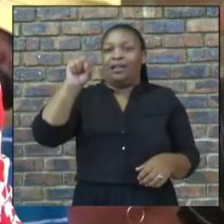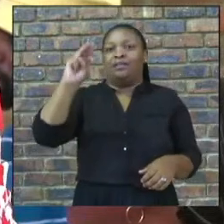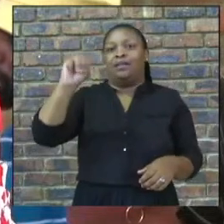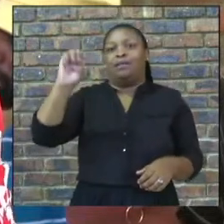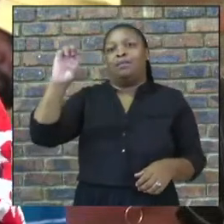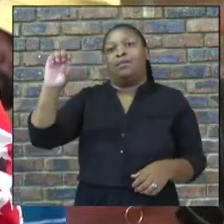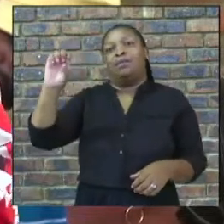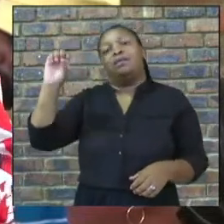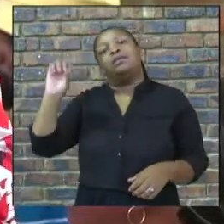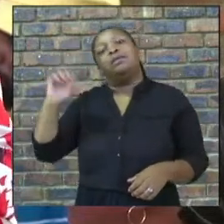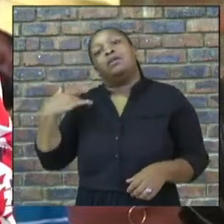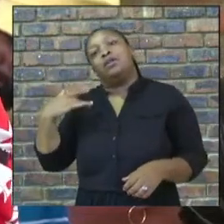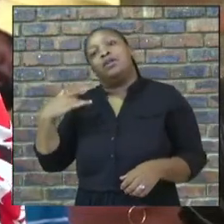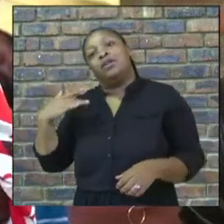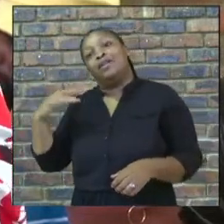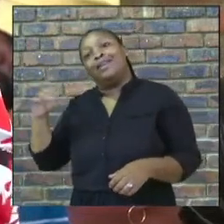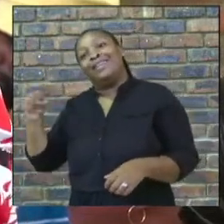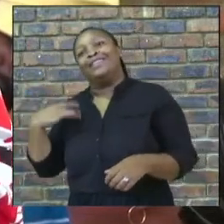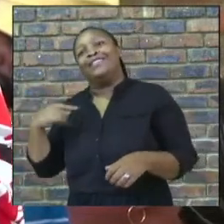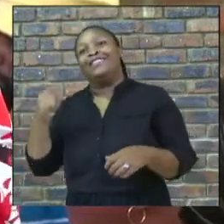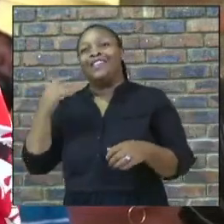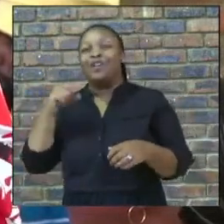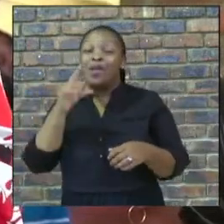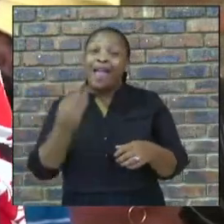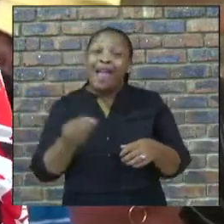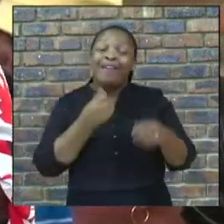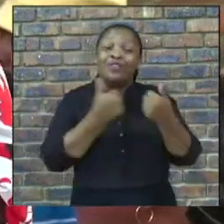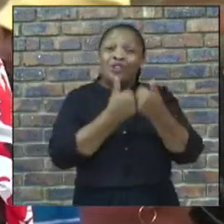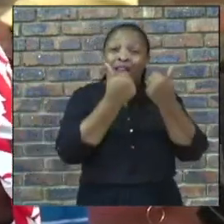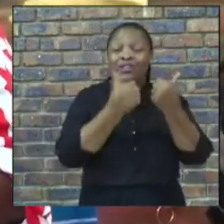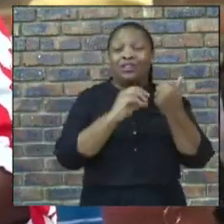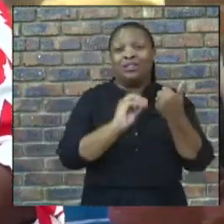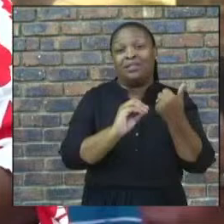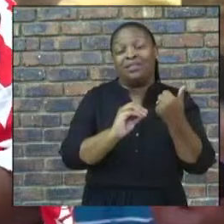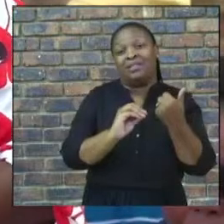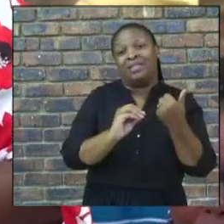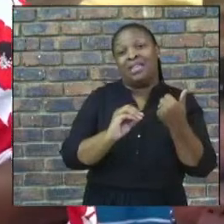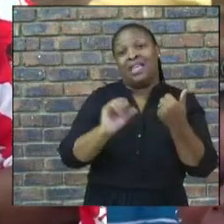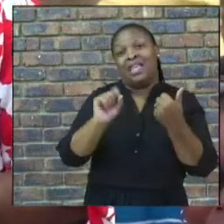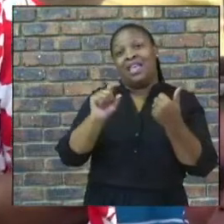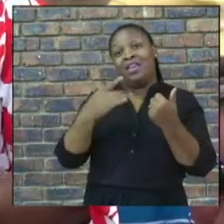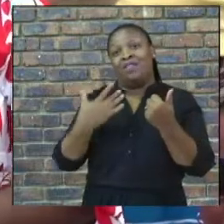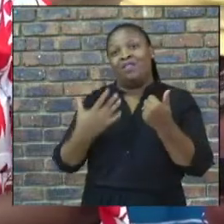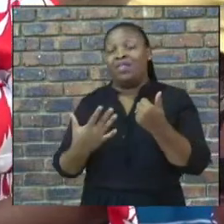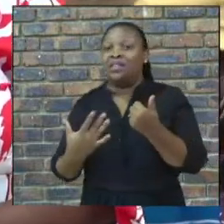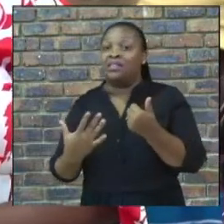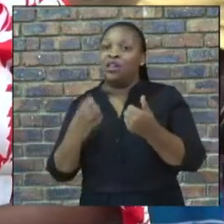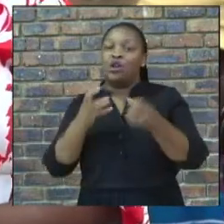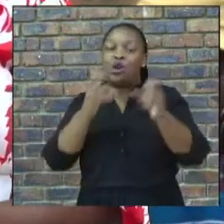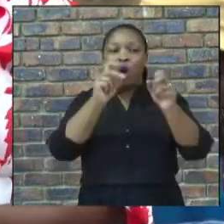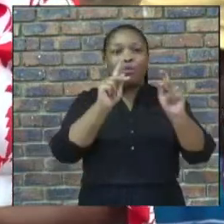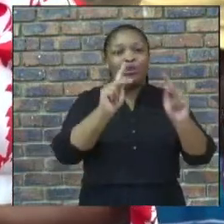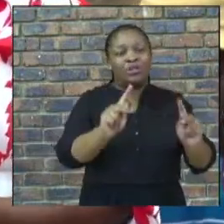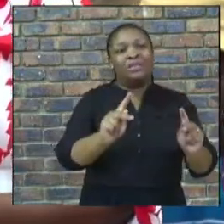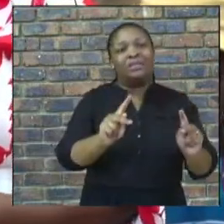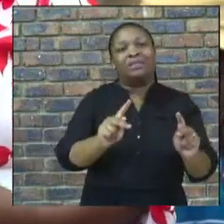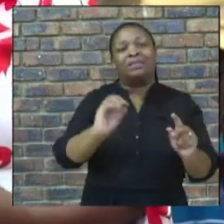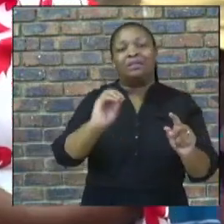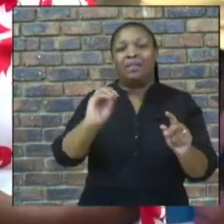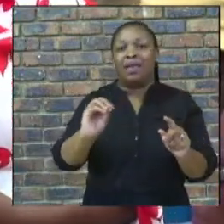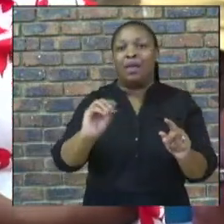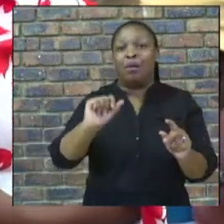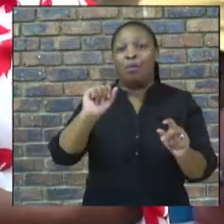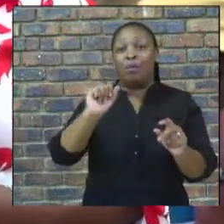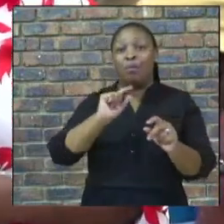re na le bothata gore le matsapa a re itemogelang one a e leng gore ka mo likhwa go na le di-opportunity tse di ngata